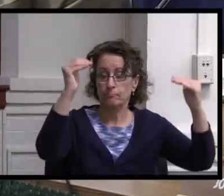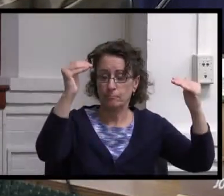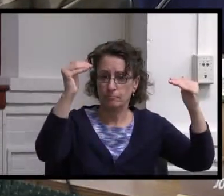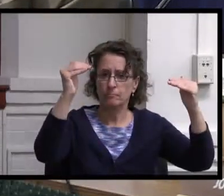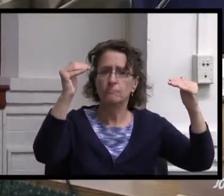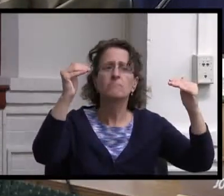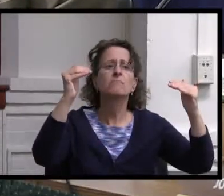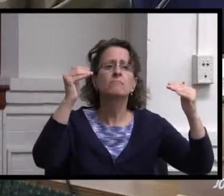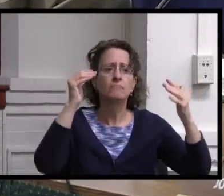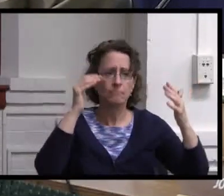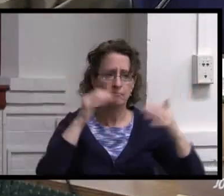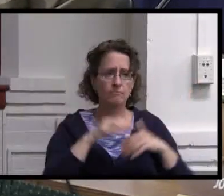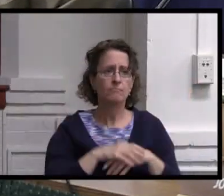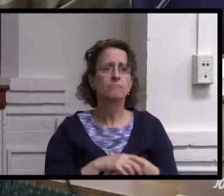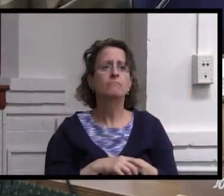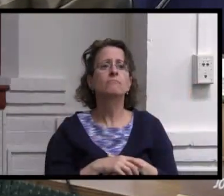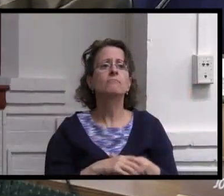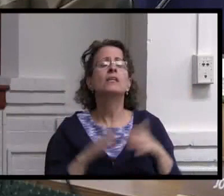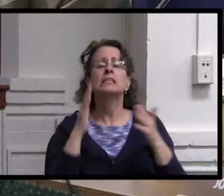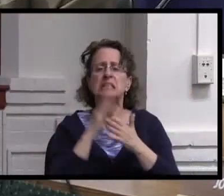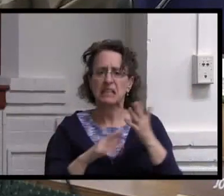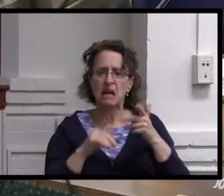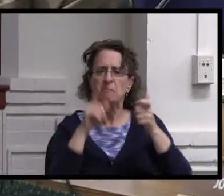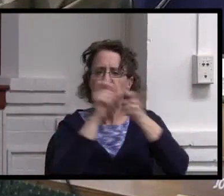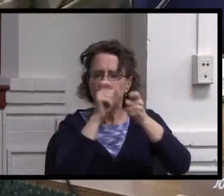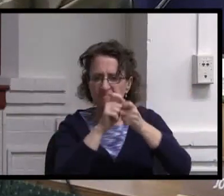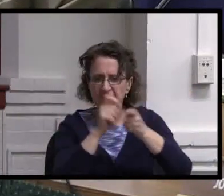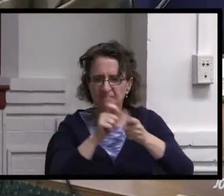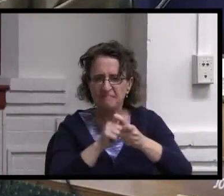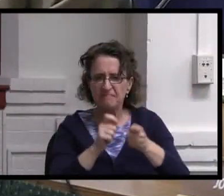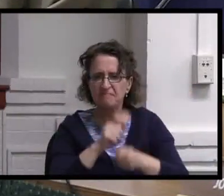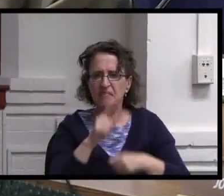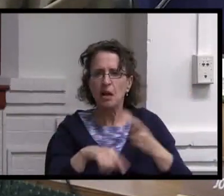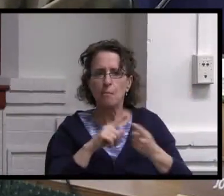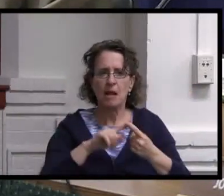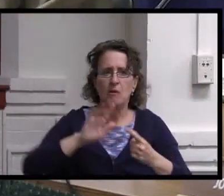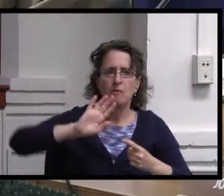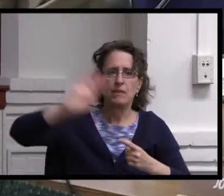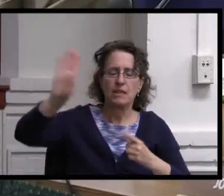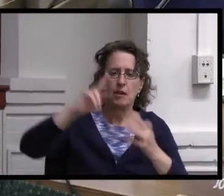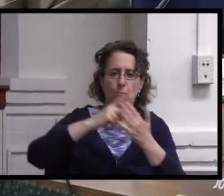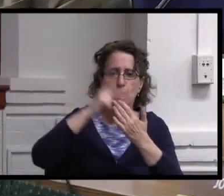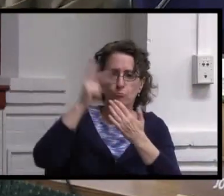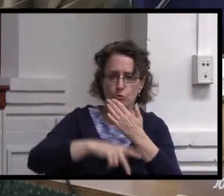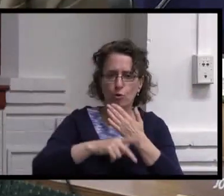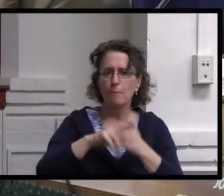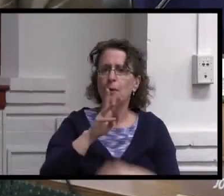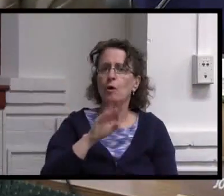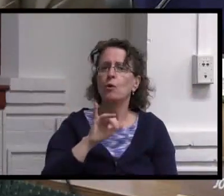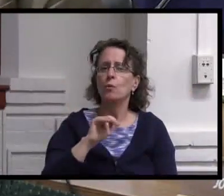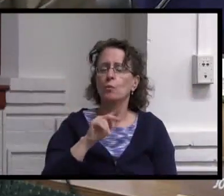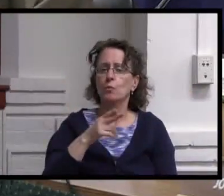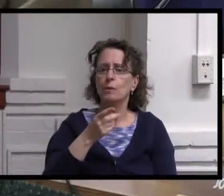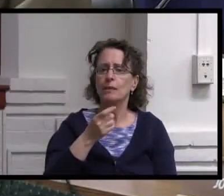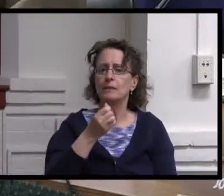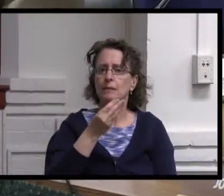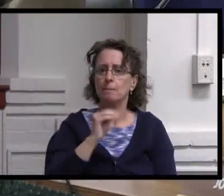the WICEDIP program, but primarily what is the Windham County Economic Development Program.